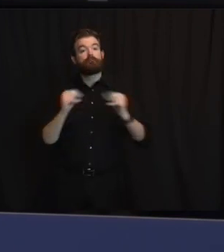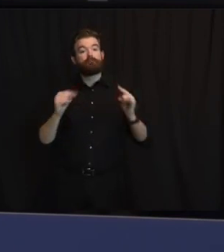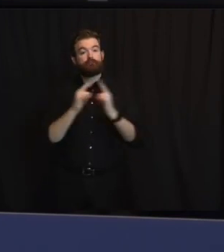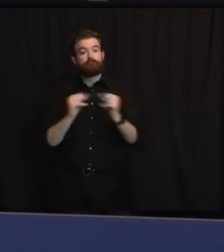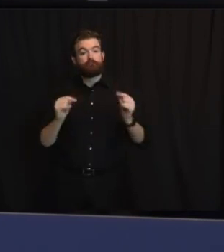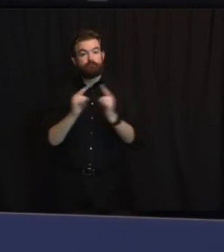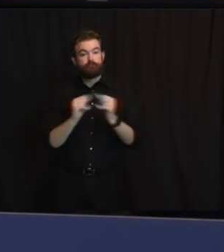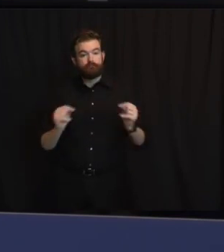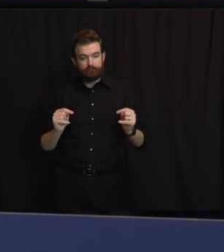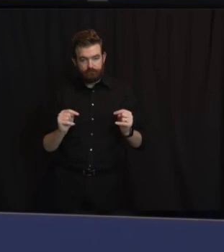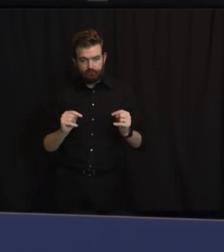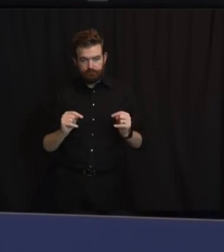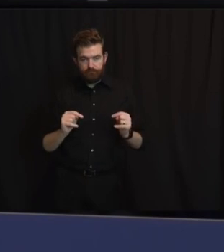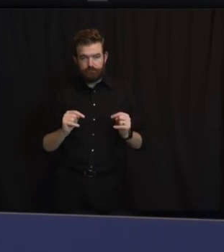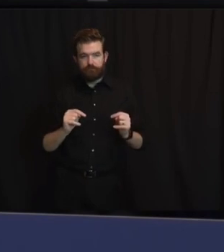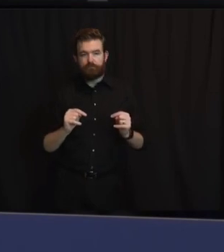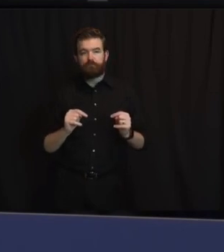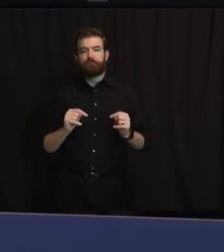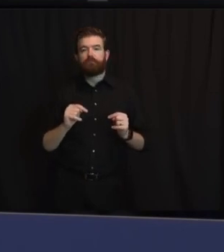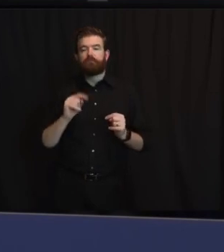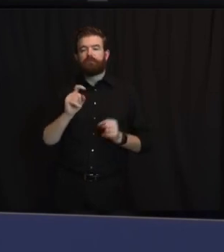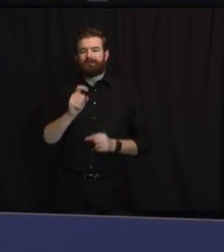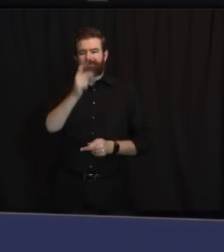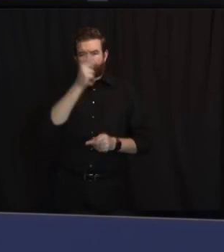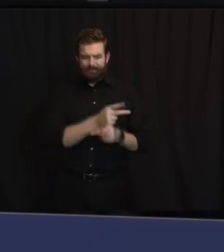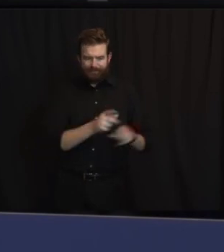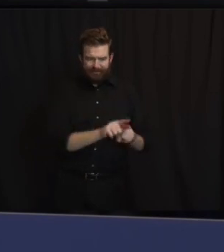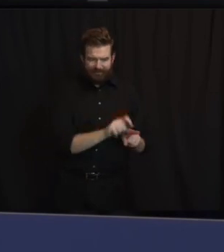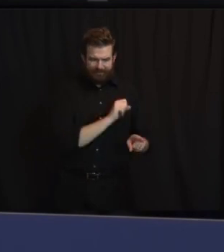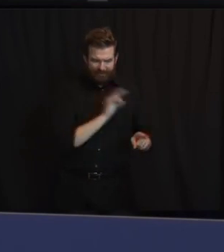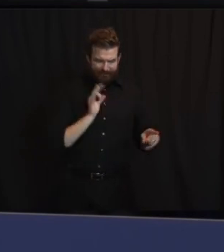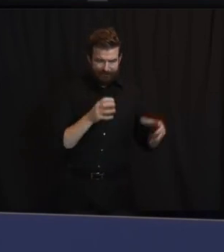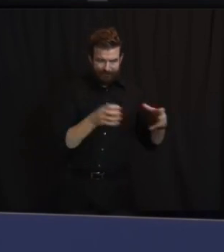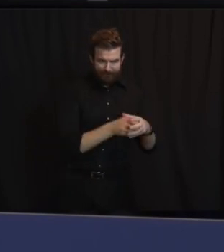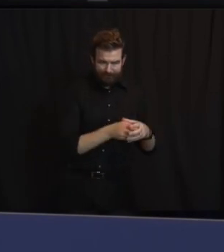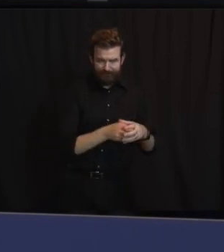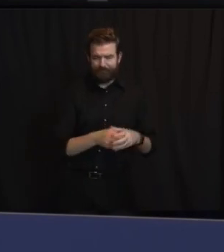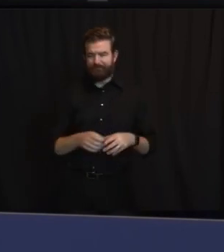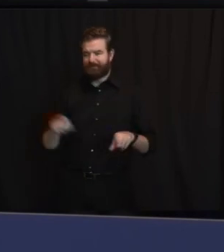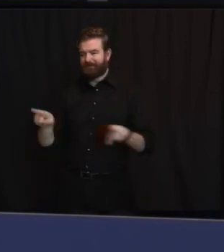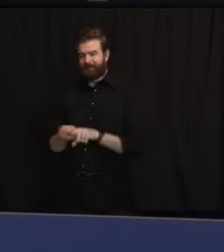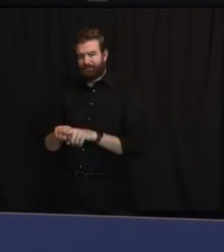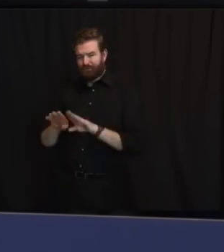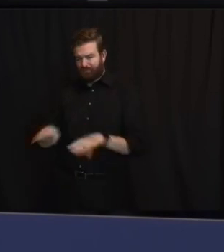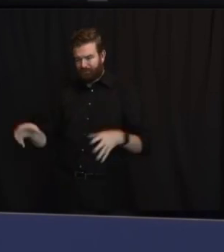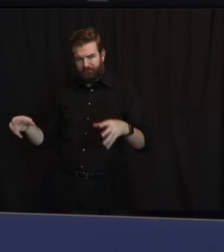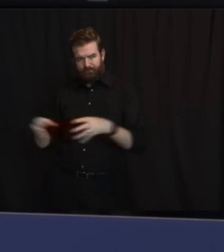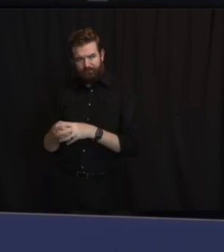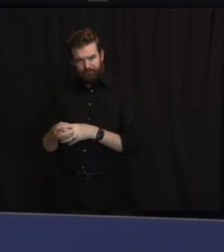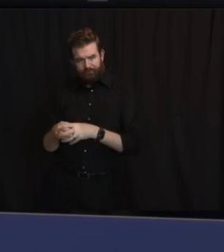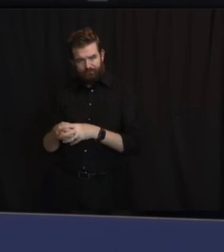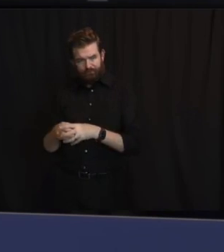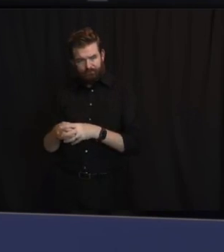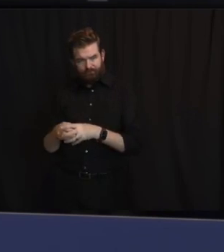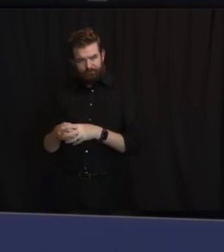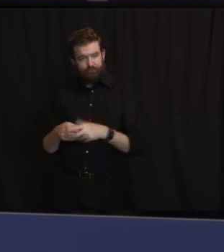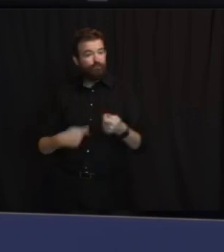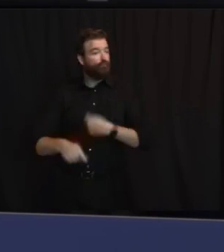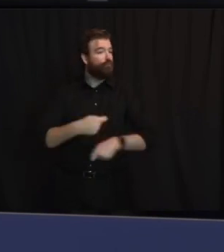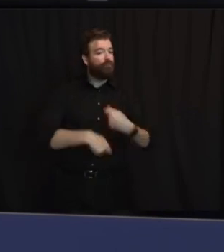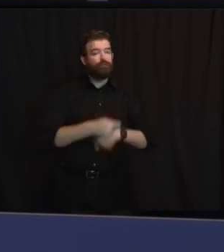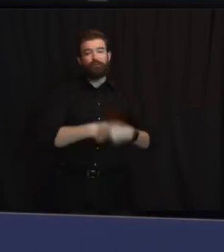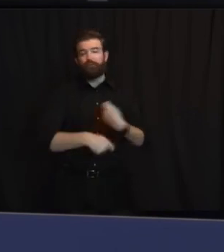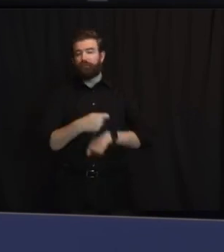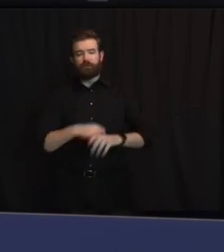to minimize staff and camper movements between groups, otherwise known as cohorting. Camps